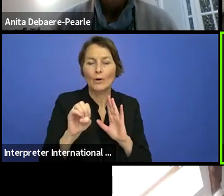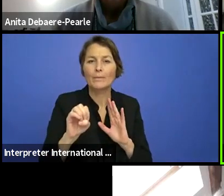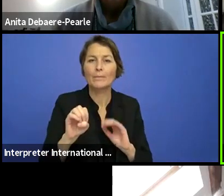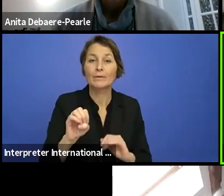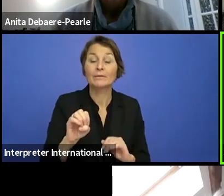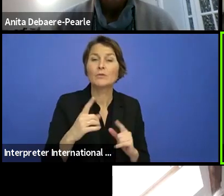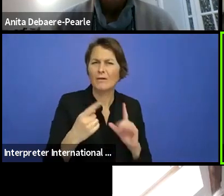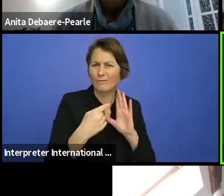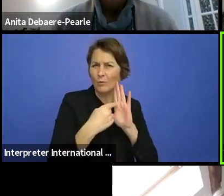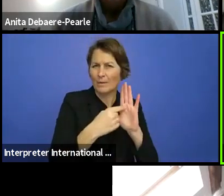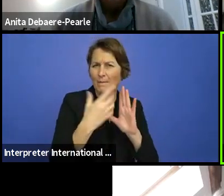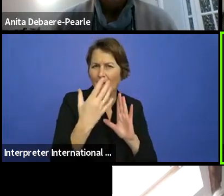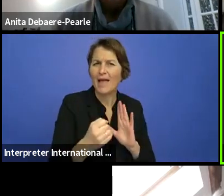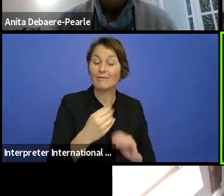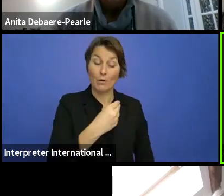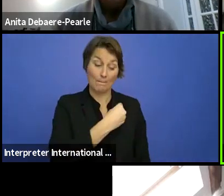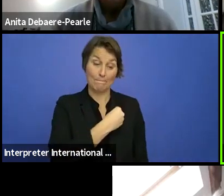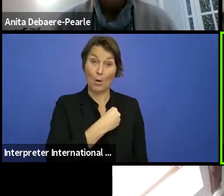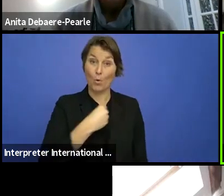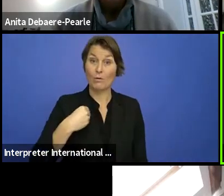where Poland doesn't pay up